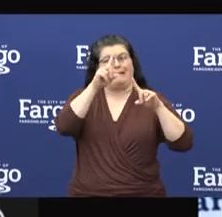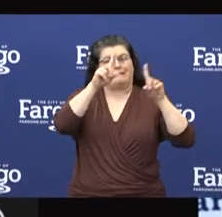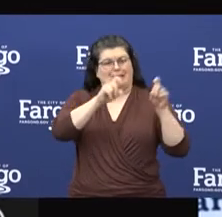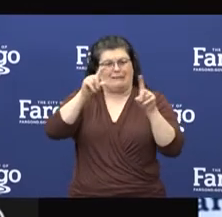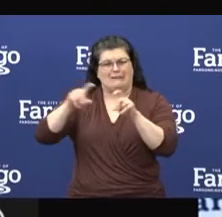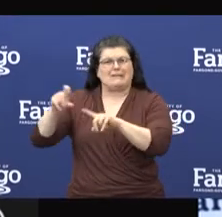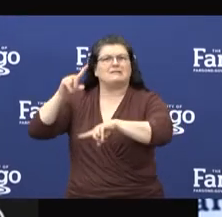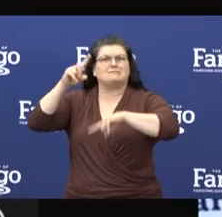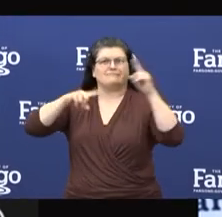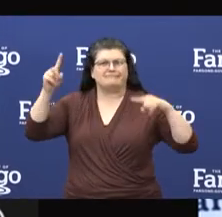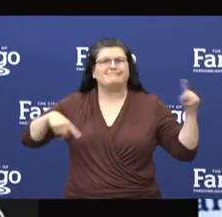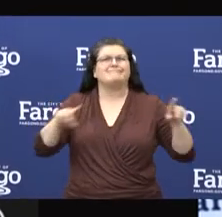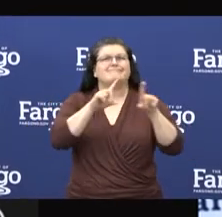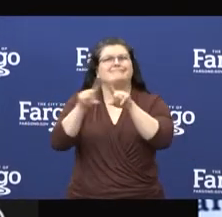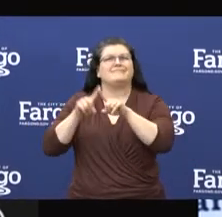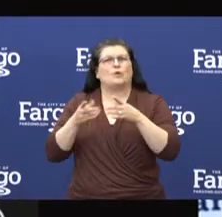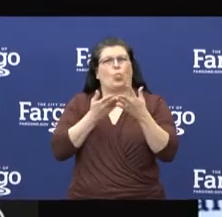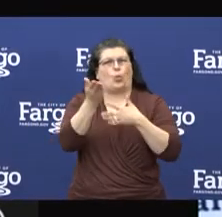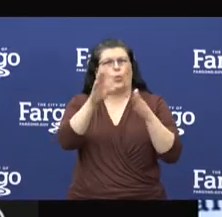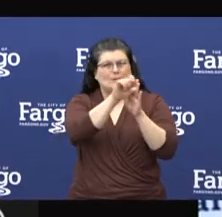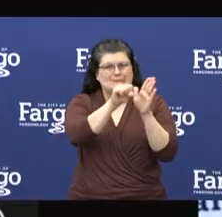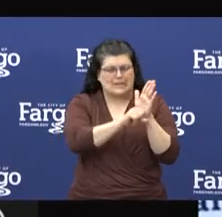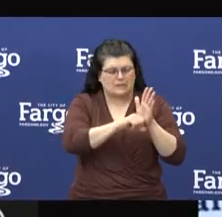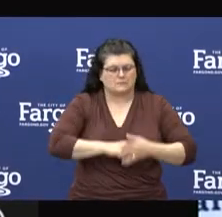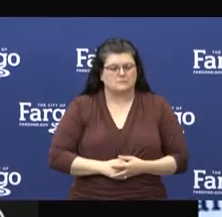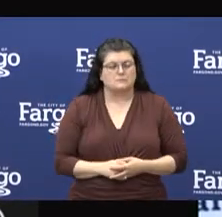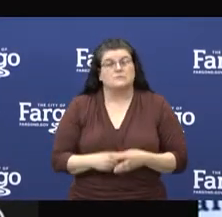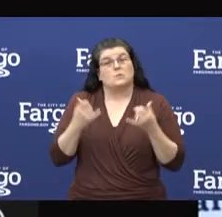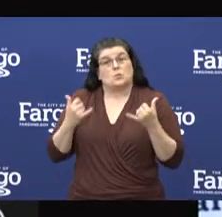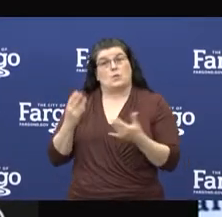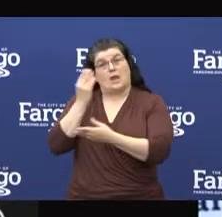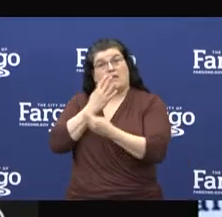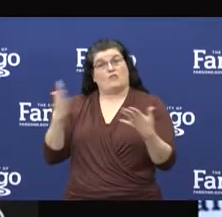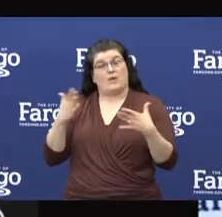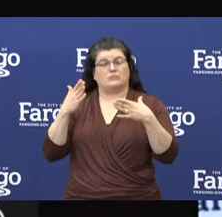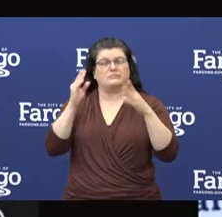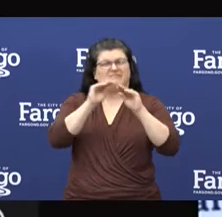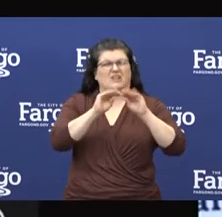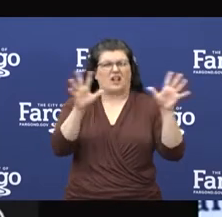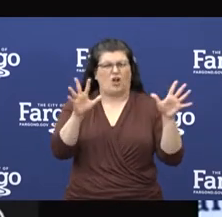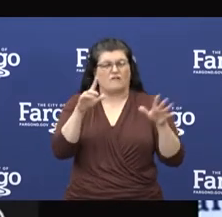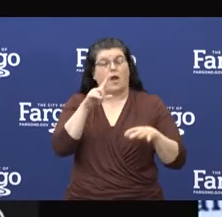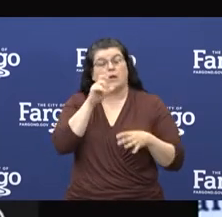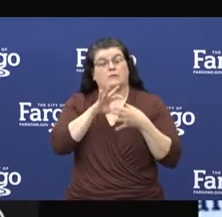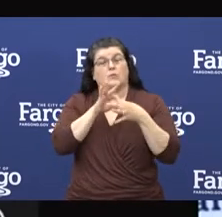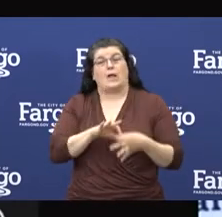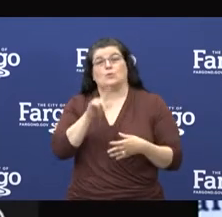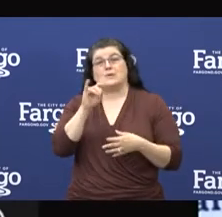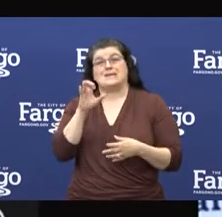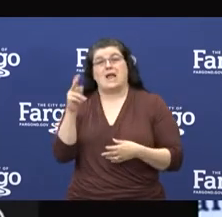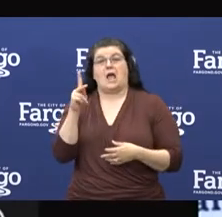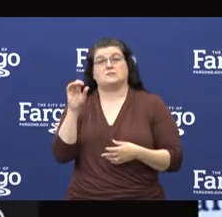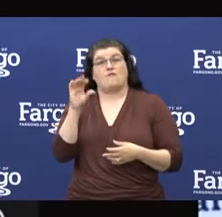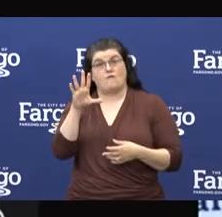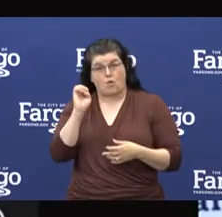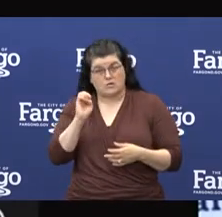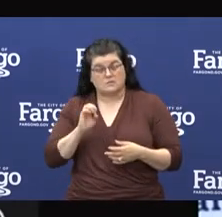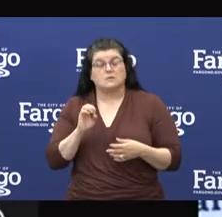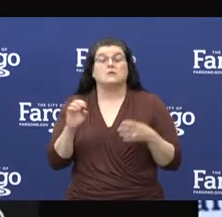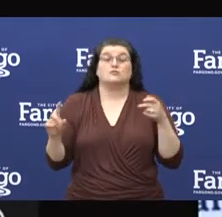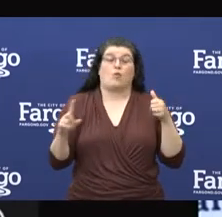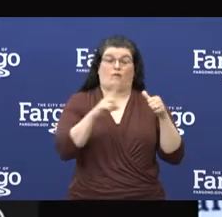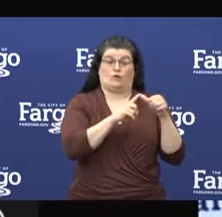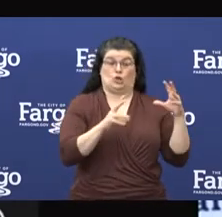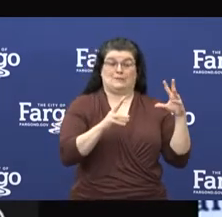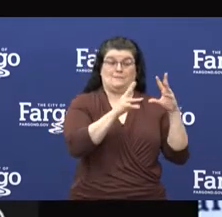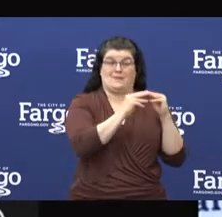state. I wanted to clarify today some information pertaining to our Red River Task Force activities. As you may recall, our first meeting